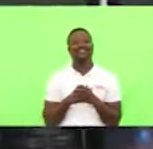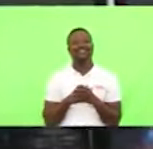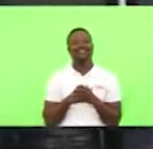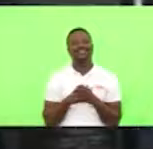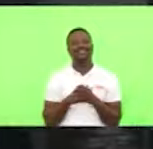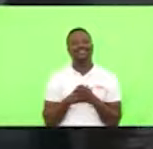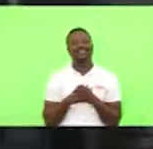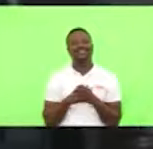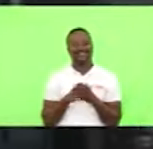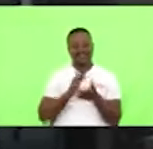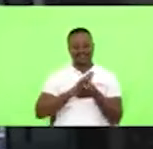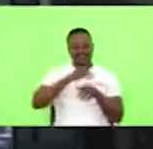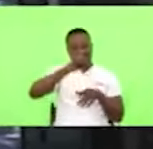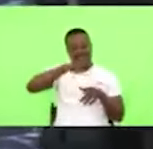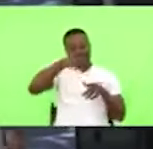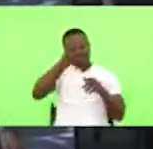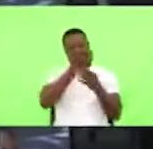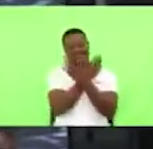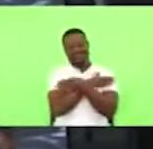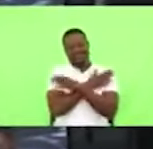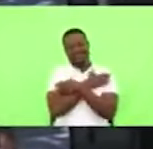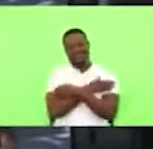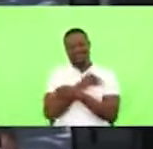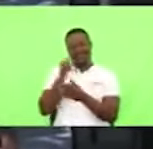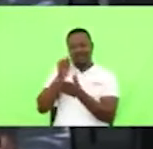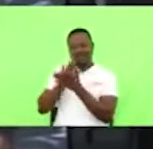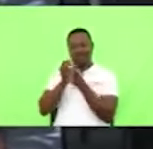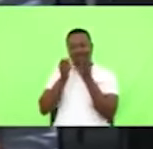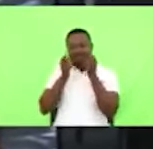The next Sunday, to the wife's